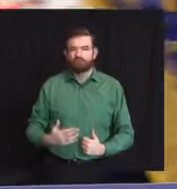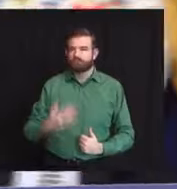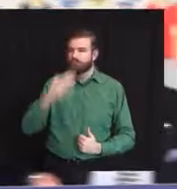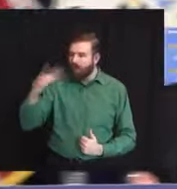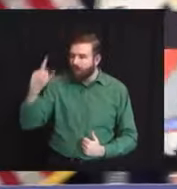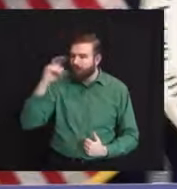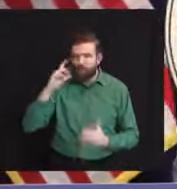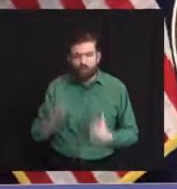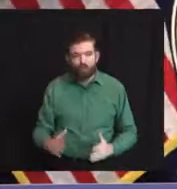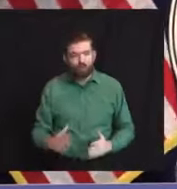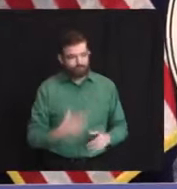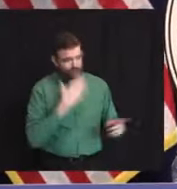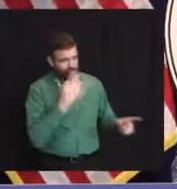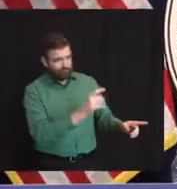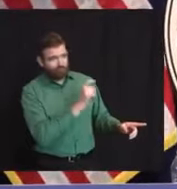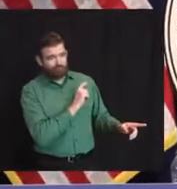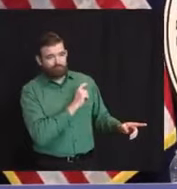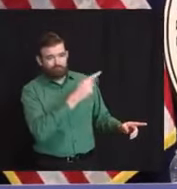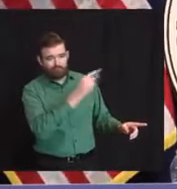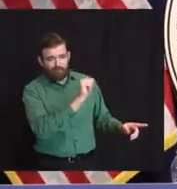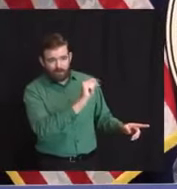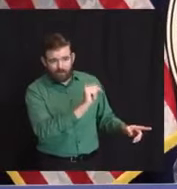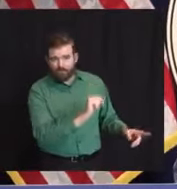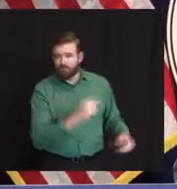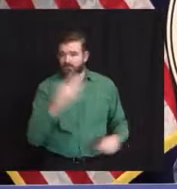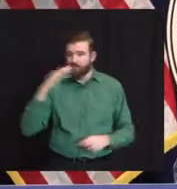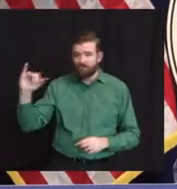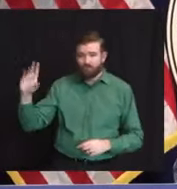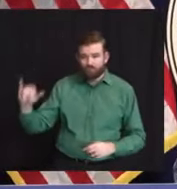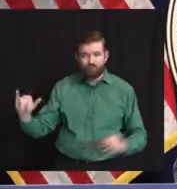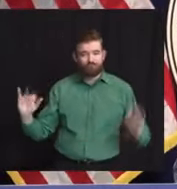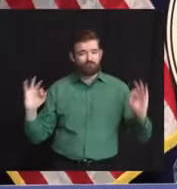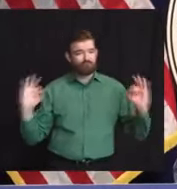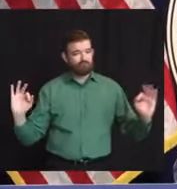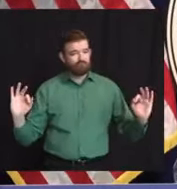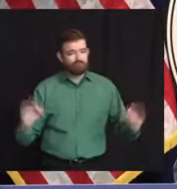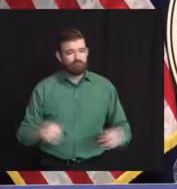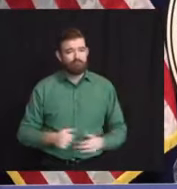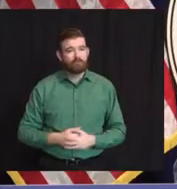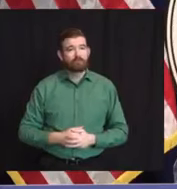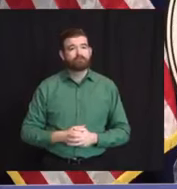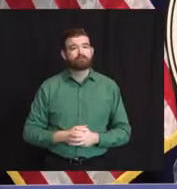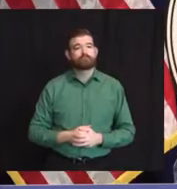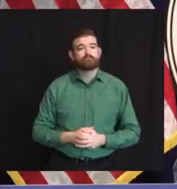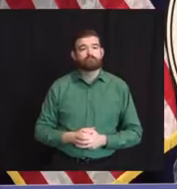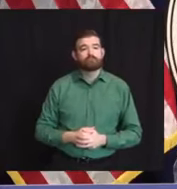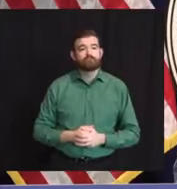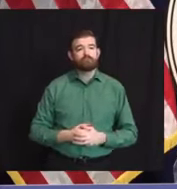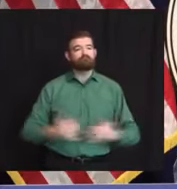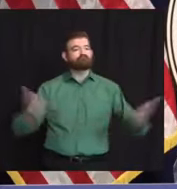Thank you, Pat, and amen to that. Thank you, Judy, and thank you, Pat, both. We'll start over here with Brent. Before I do, just to